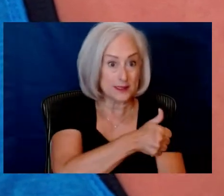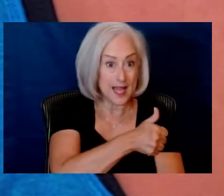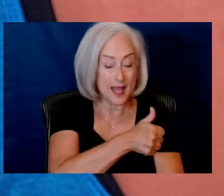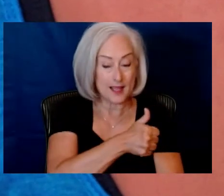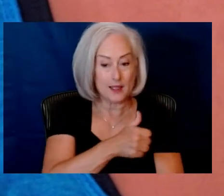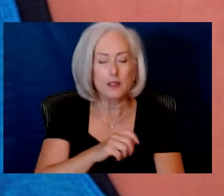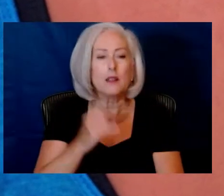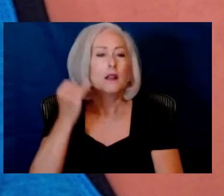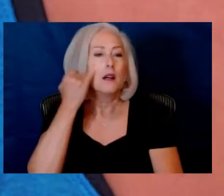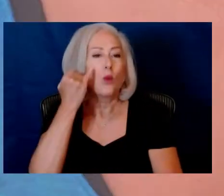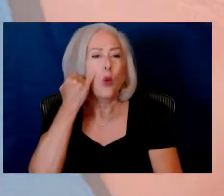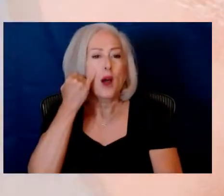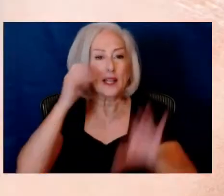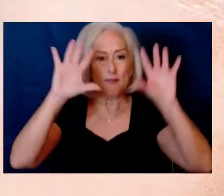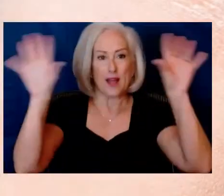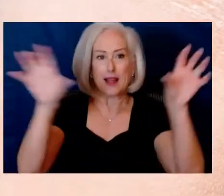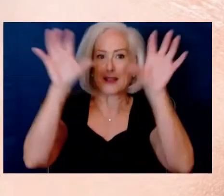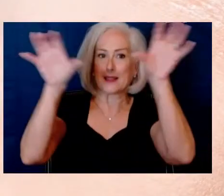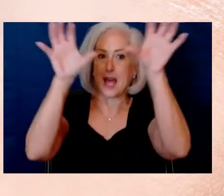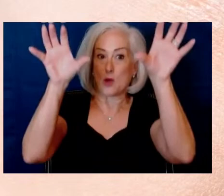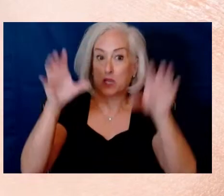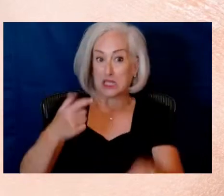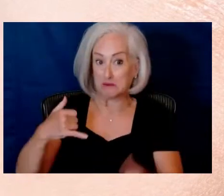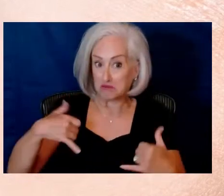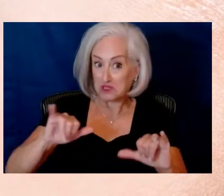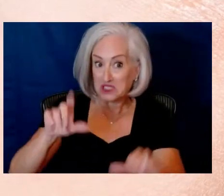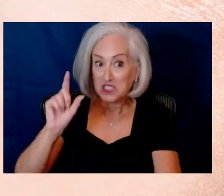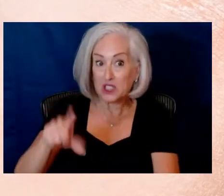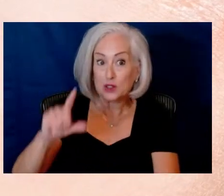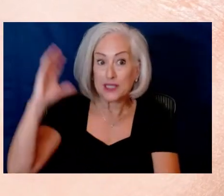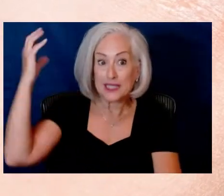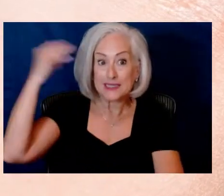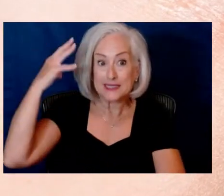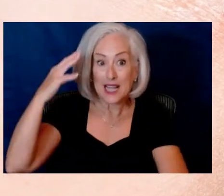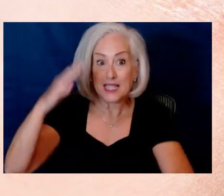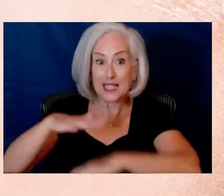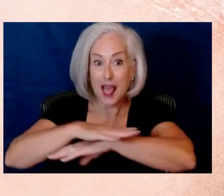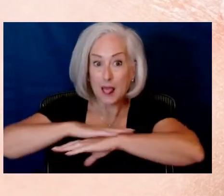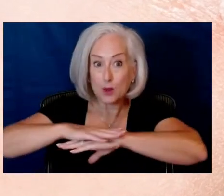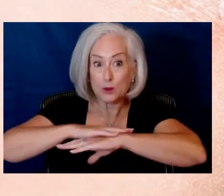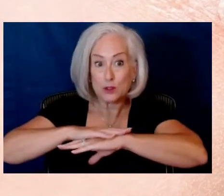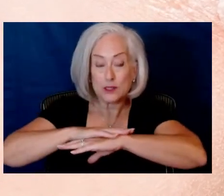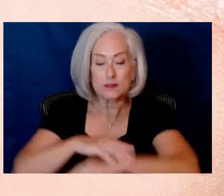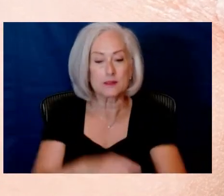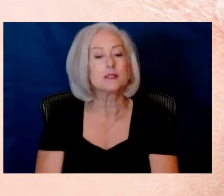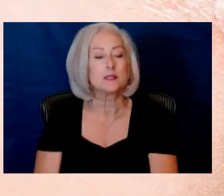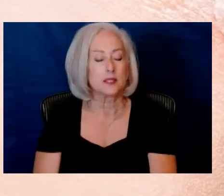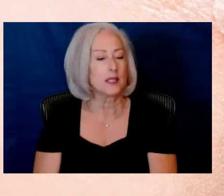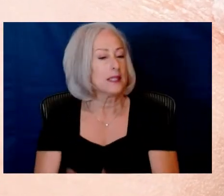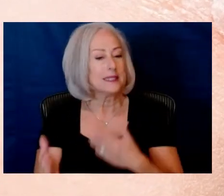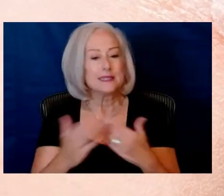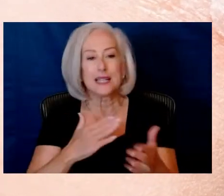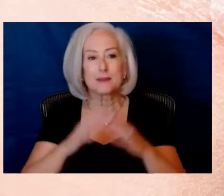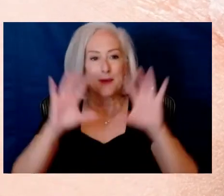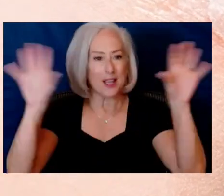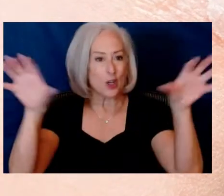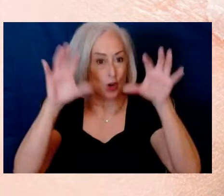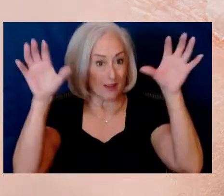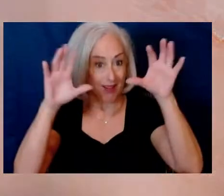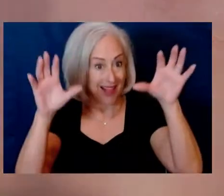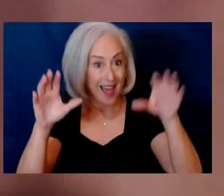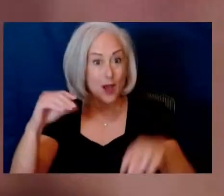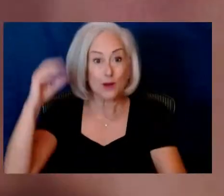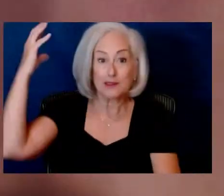need any sunscreen when it's cloudy? Whether it's cloudy or not, UV rays do pass through the